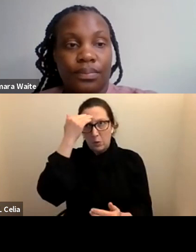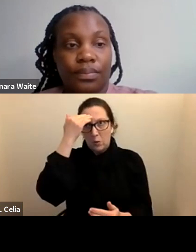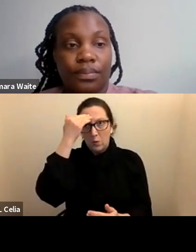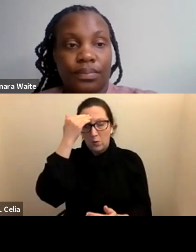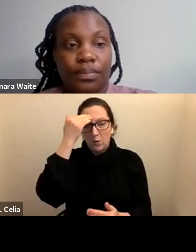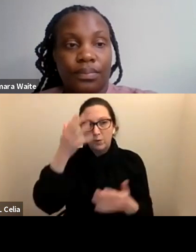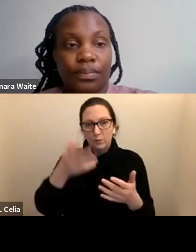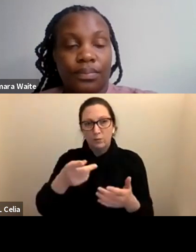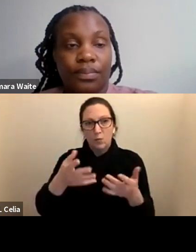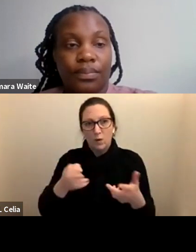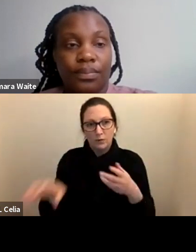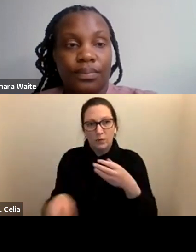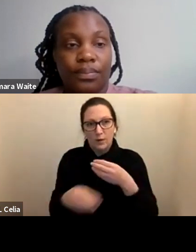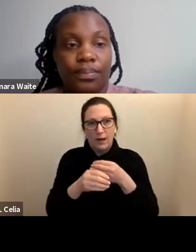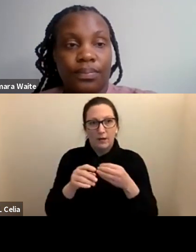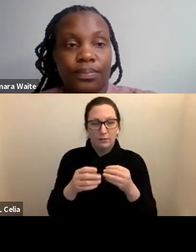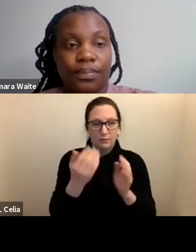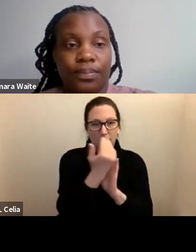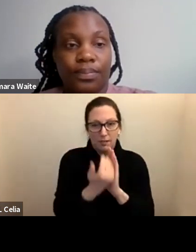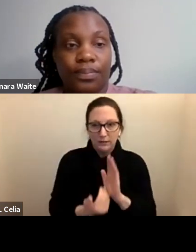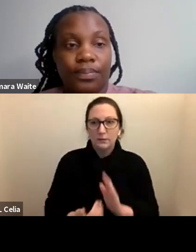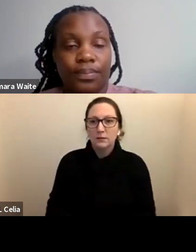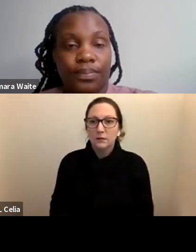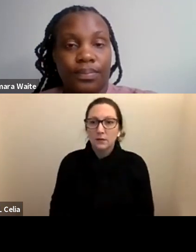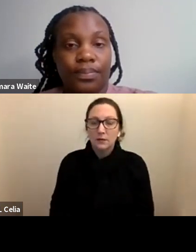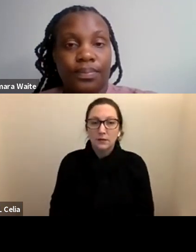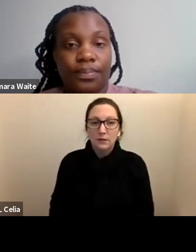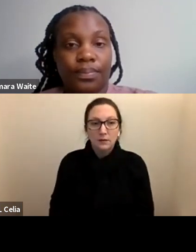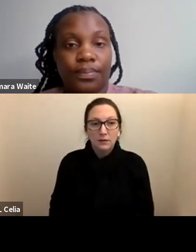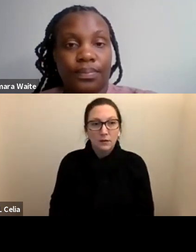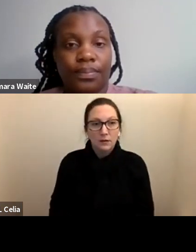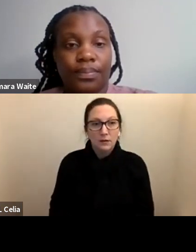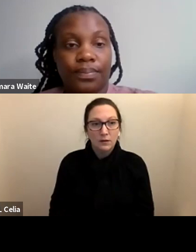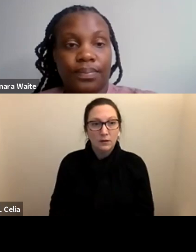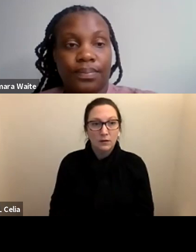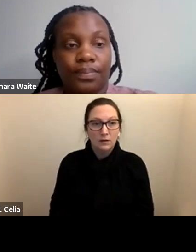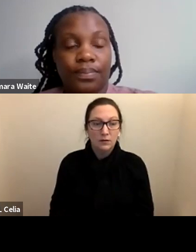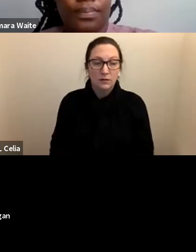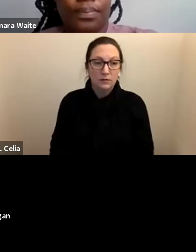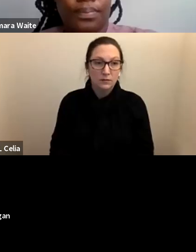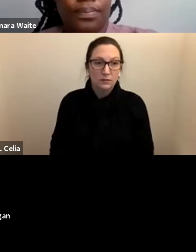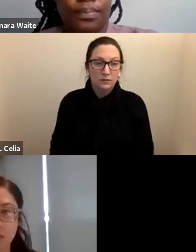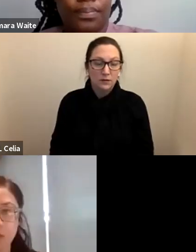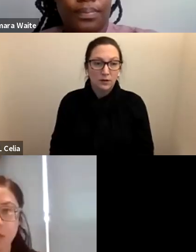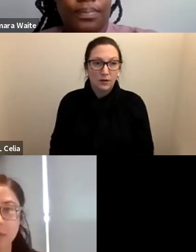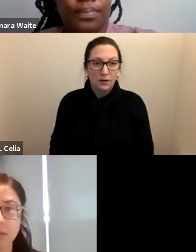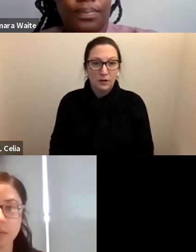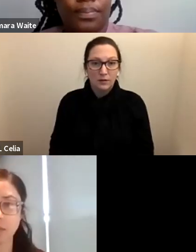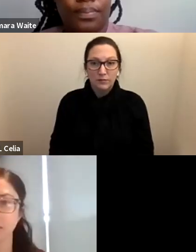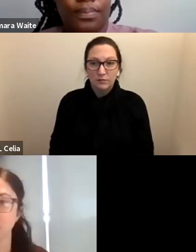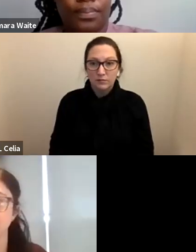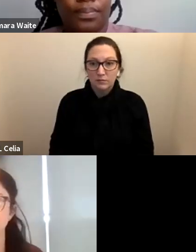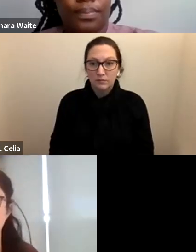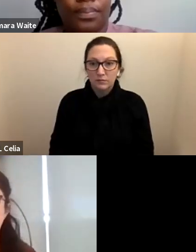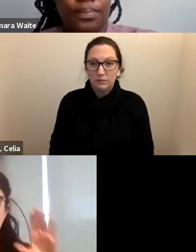of things to look at. But that's the purpose of this